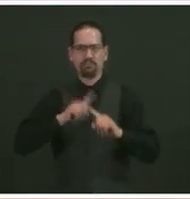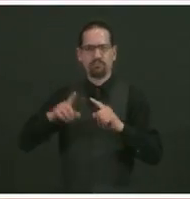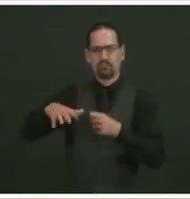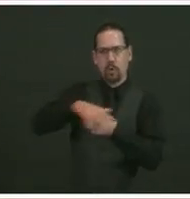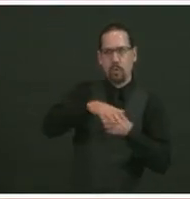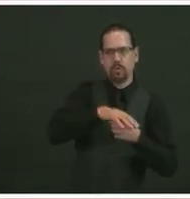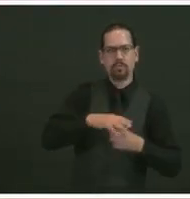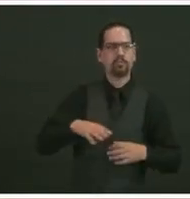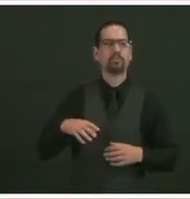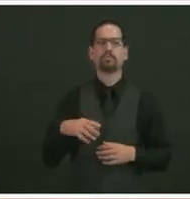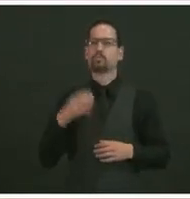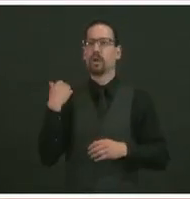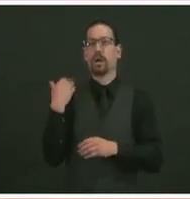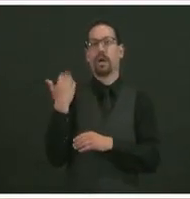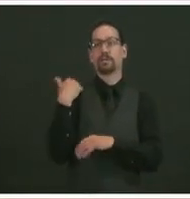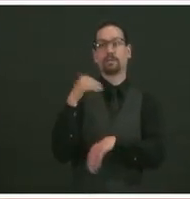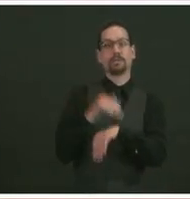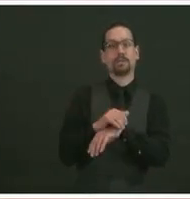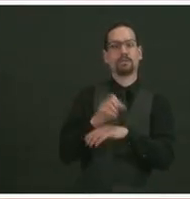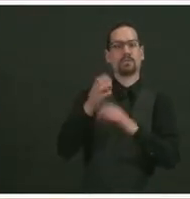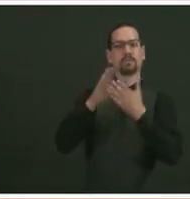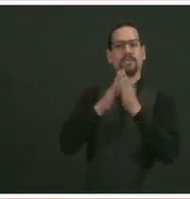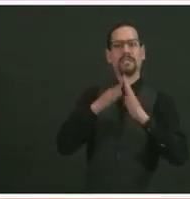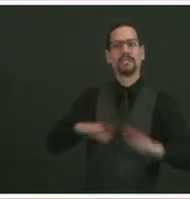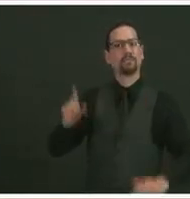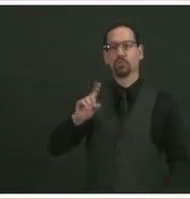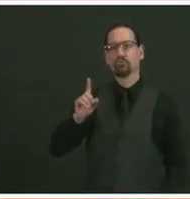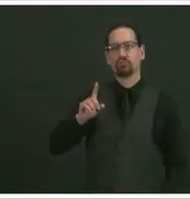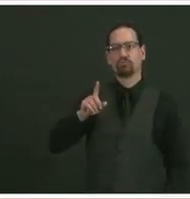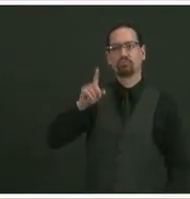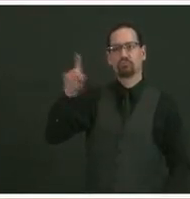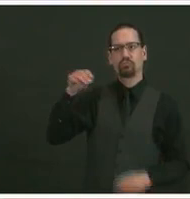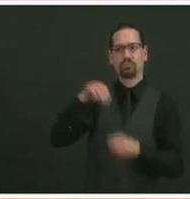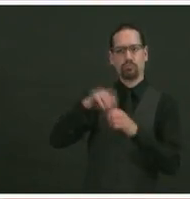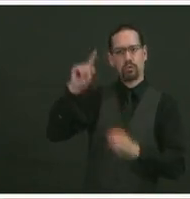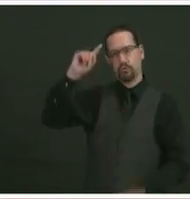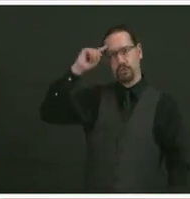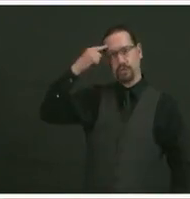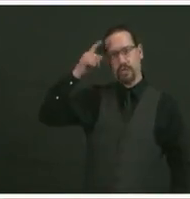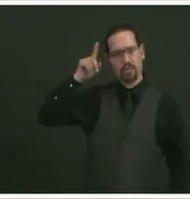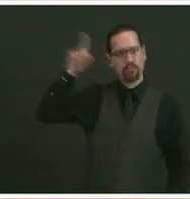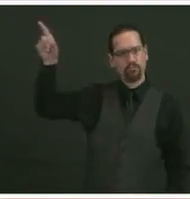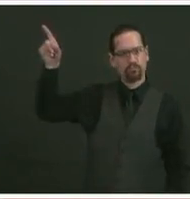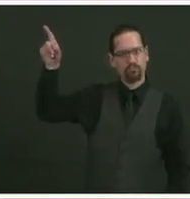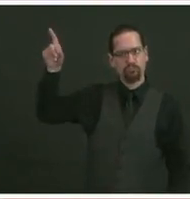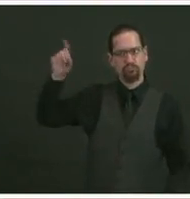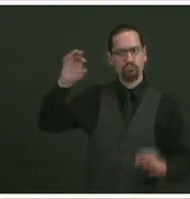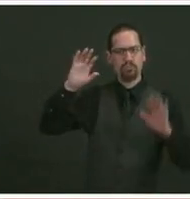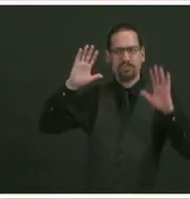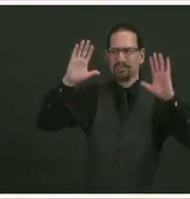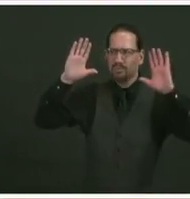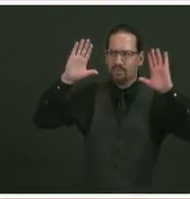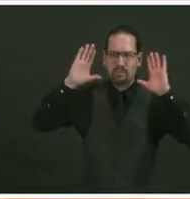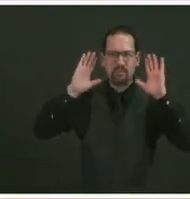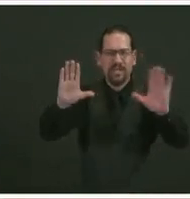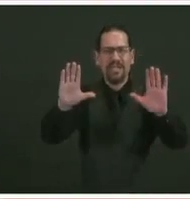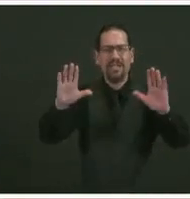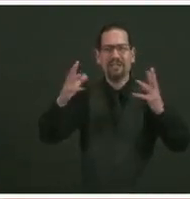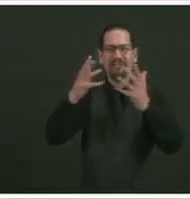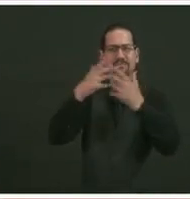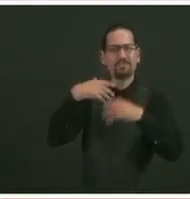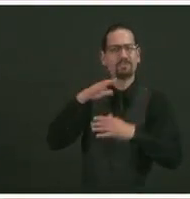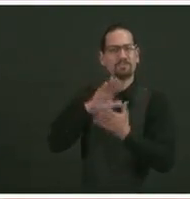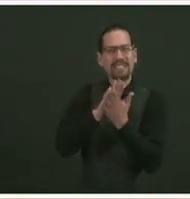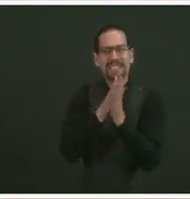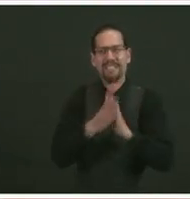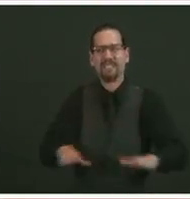very peaceful and wonderful protest in Woonsocket. Great. There are, I think, 3 or 4 peaceful protests planned tomorrow